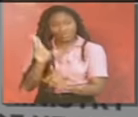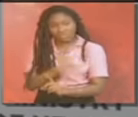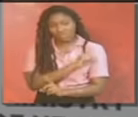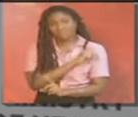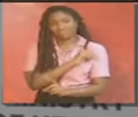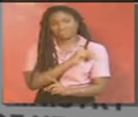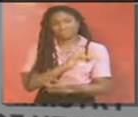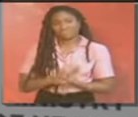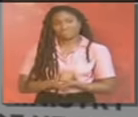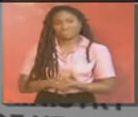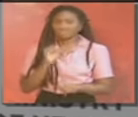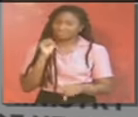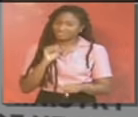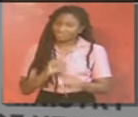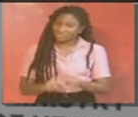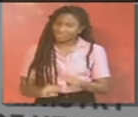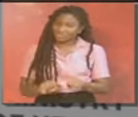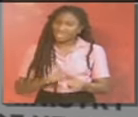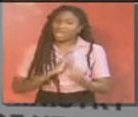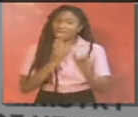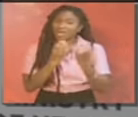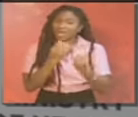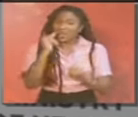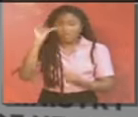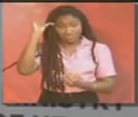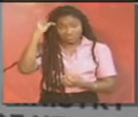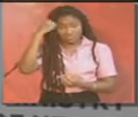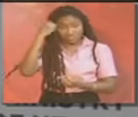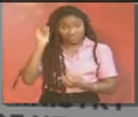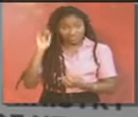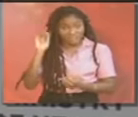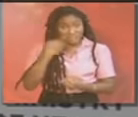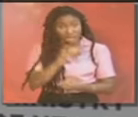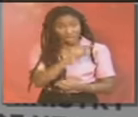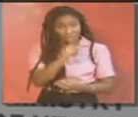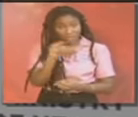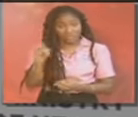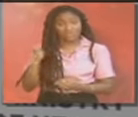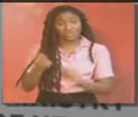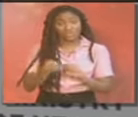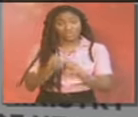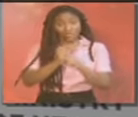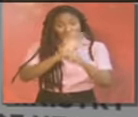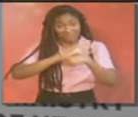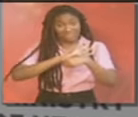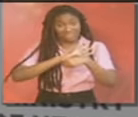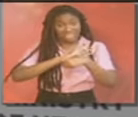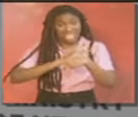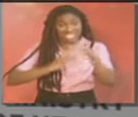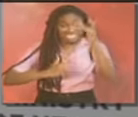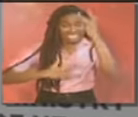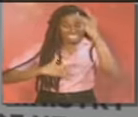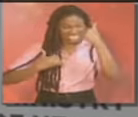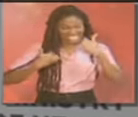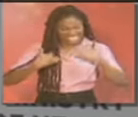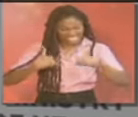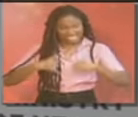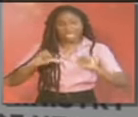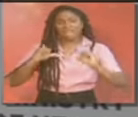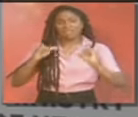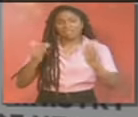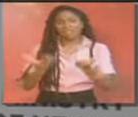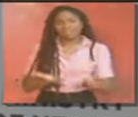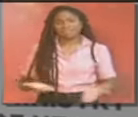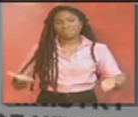tie this part of it up by reminding the population that the COVID-19 virus is still a clear and